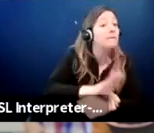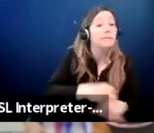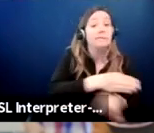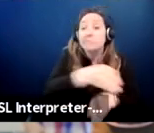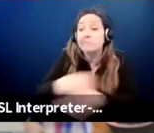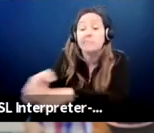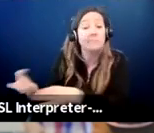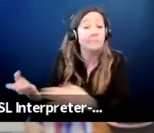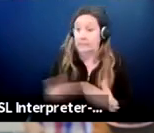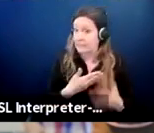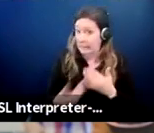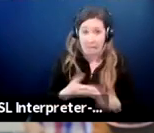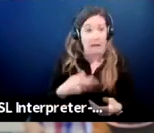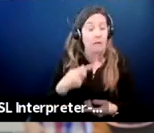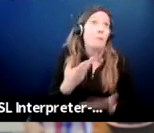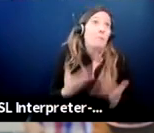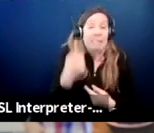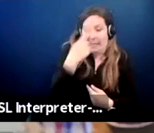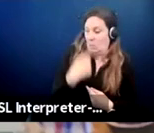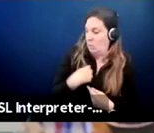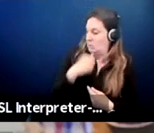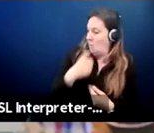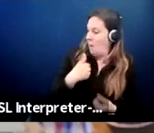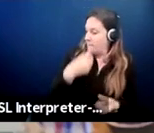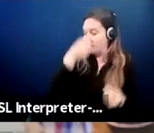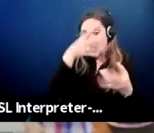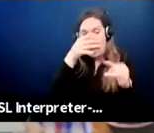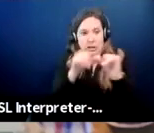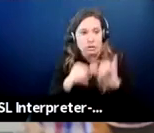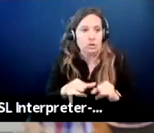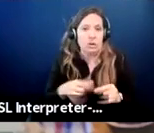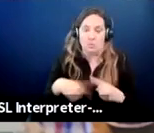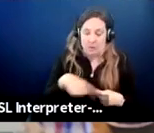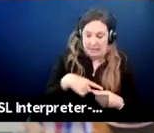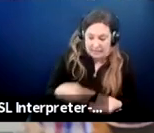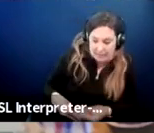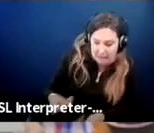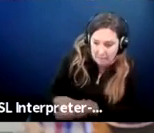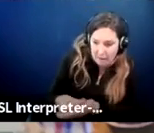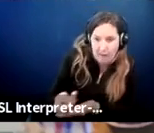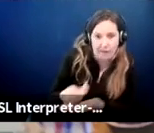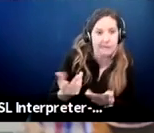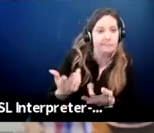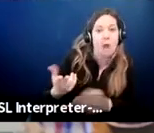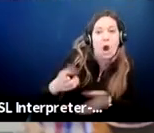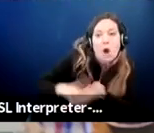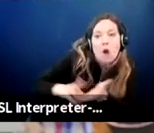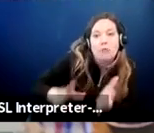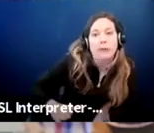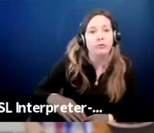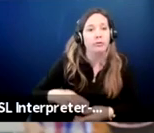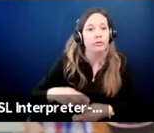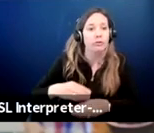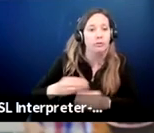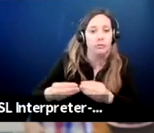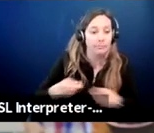not engineers, but we've spent money. You've spent money on contractors. There's been failures. Management's been involved in figuring